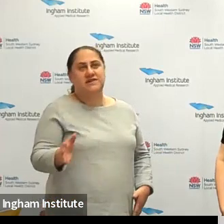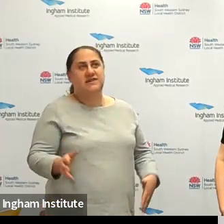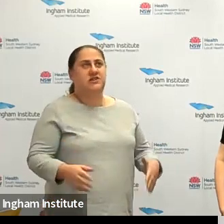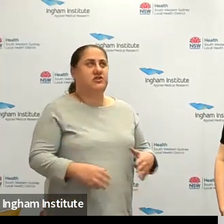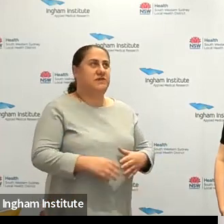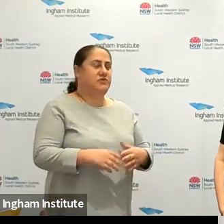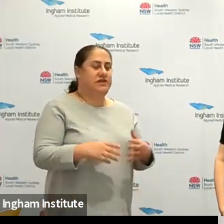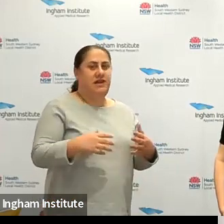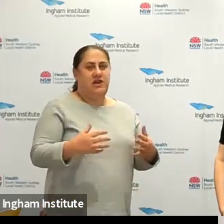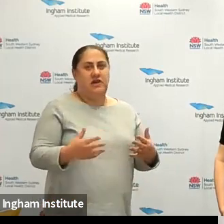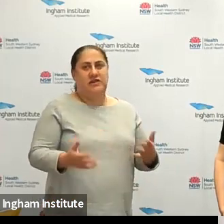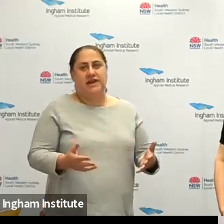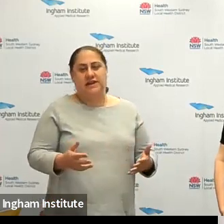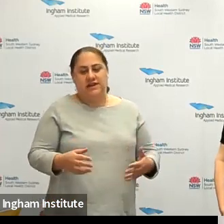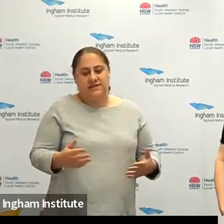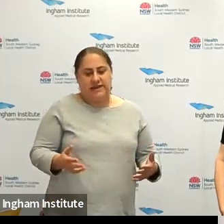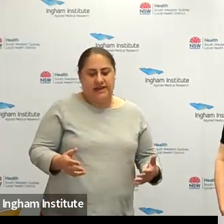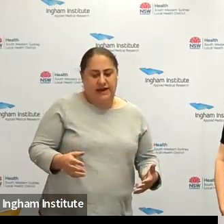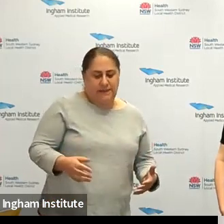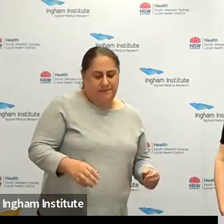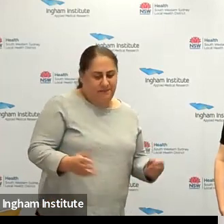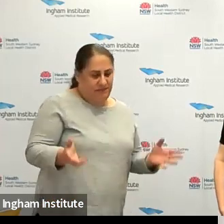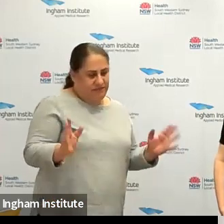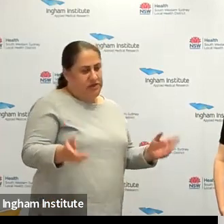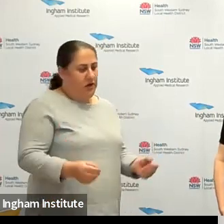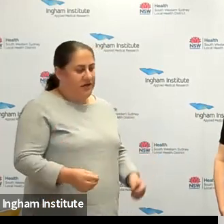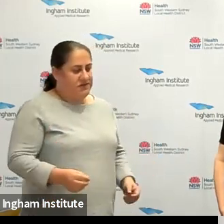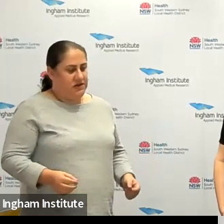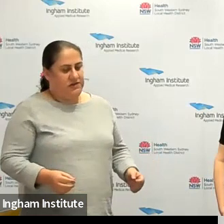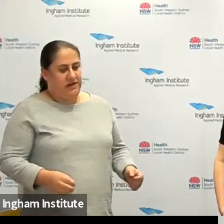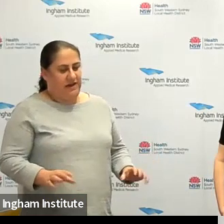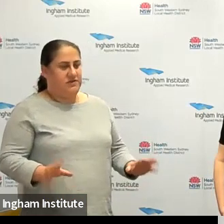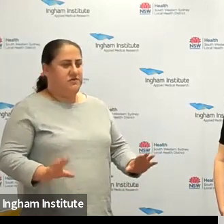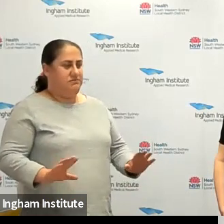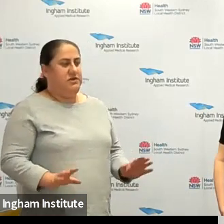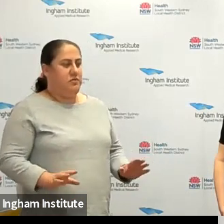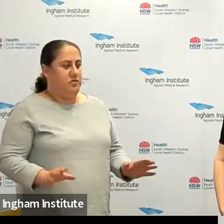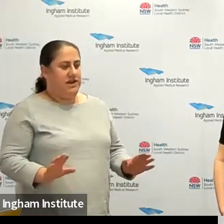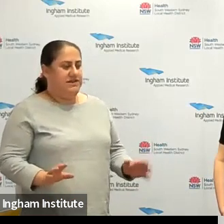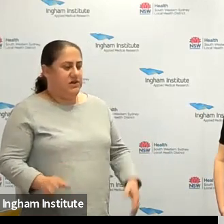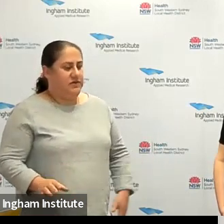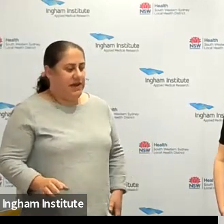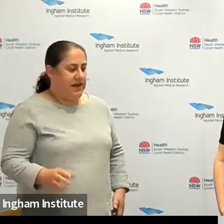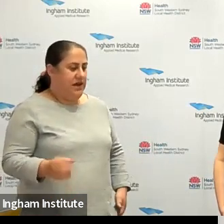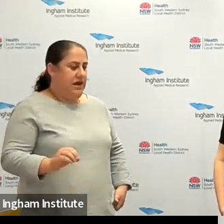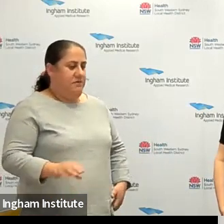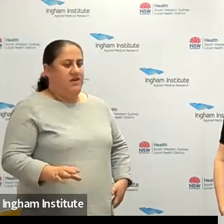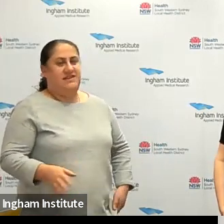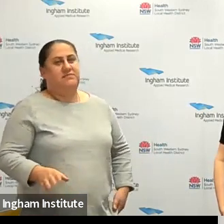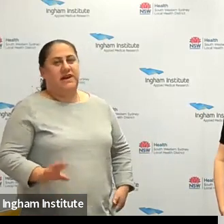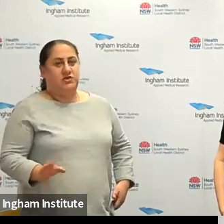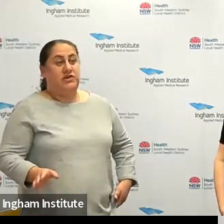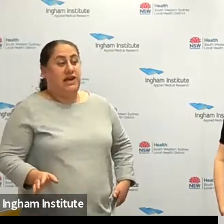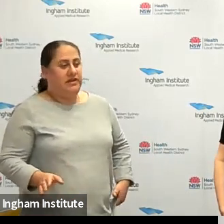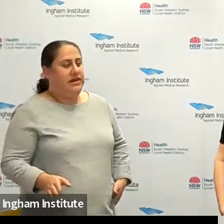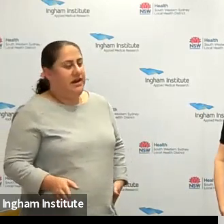should be resting, you shouldn't be doing every day, you know, lifestyle. You have to, you know, really self-care by